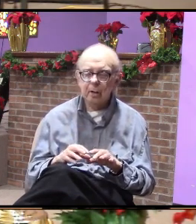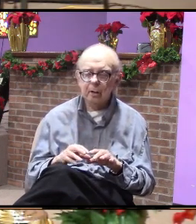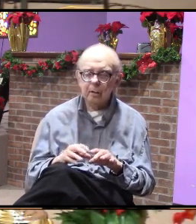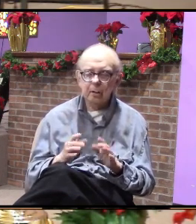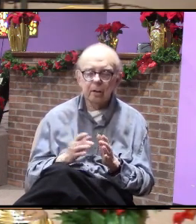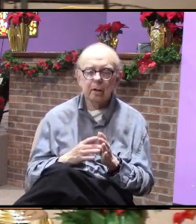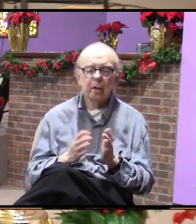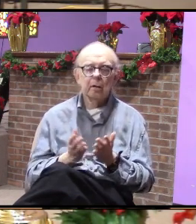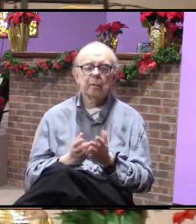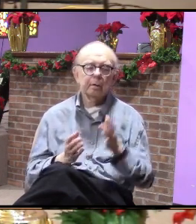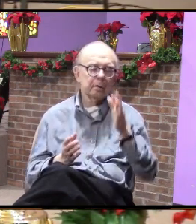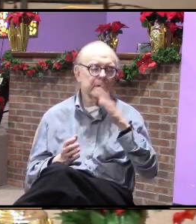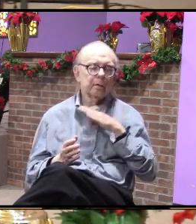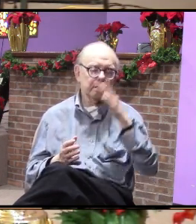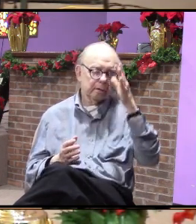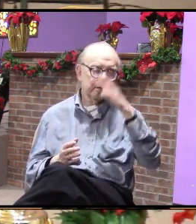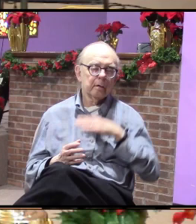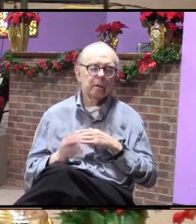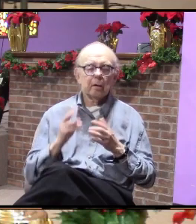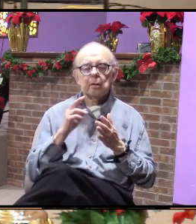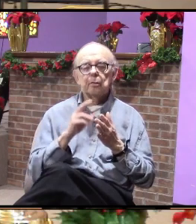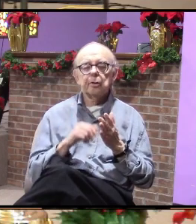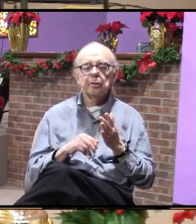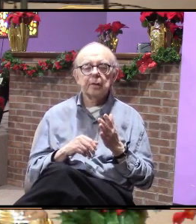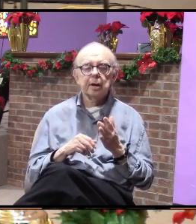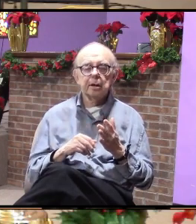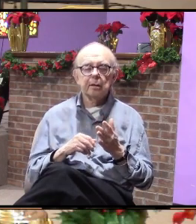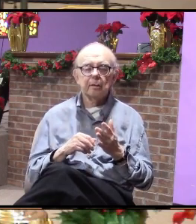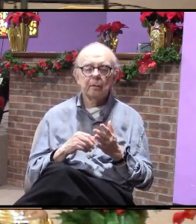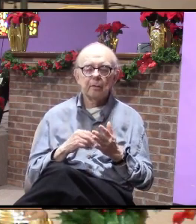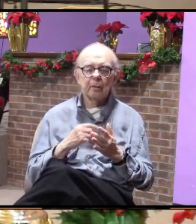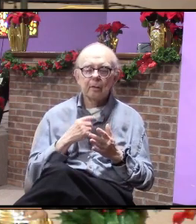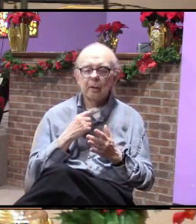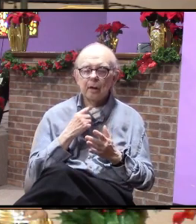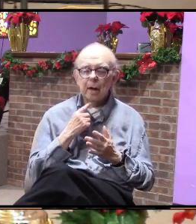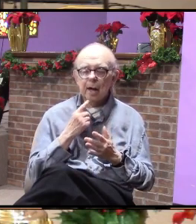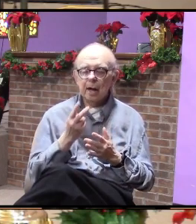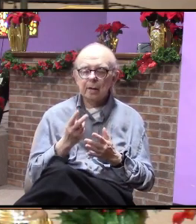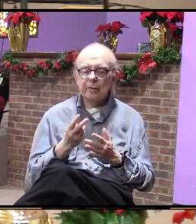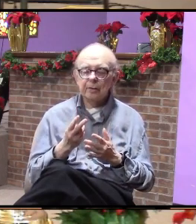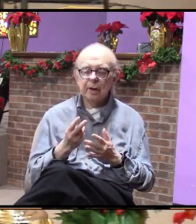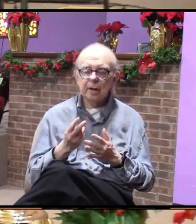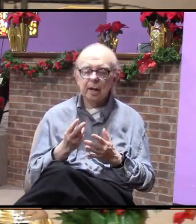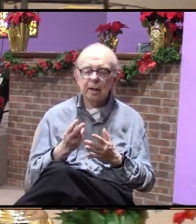The Bible, ladies and gentlemen, when you read it out loud, comes to life.